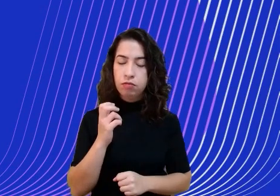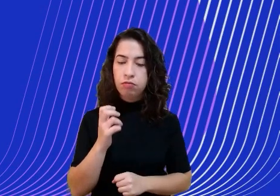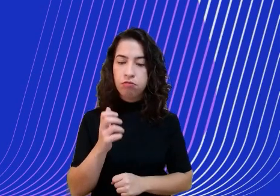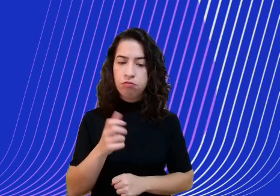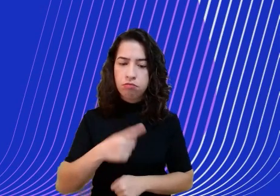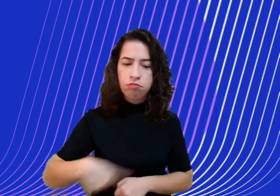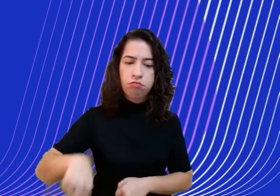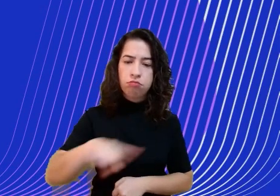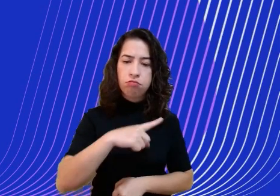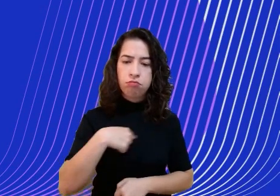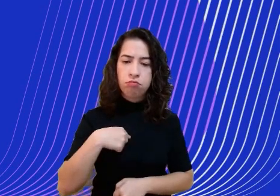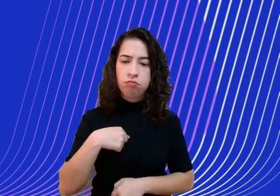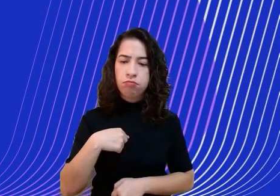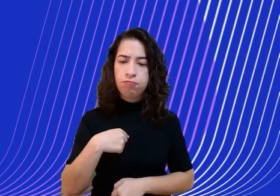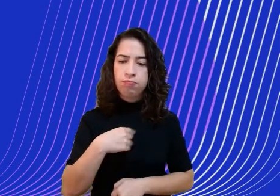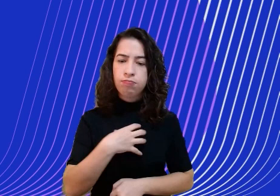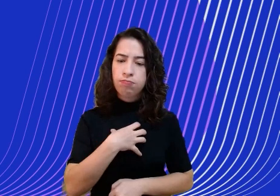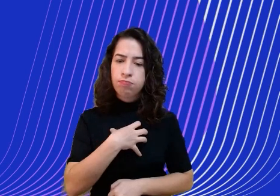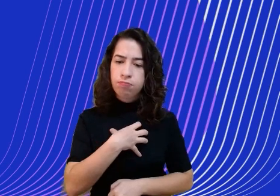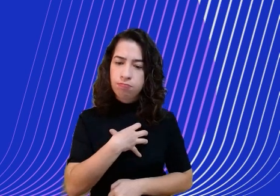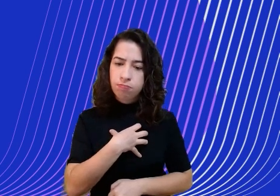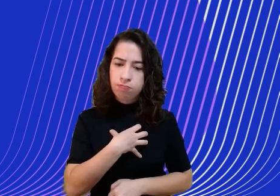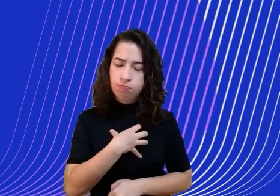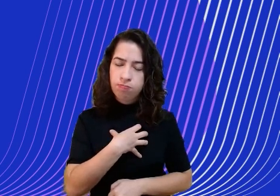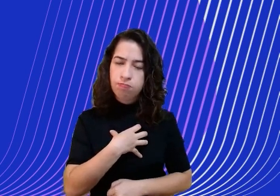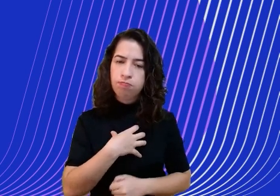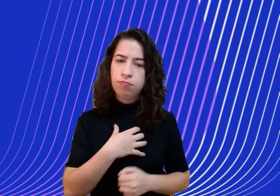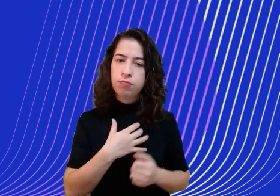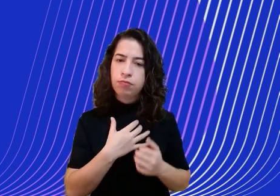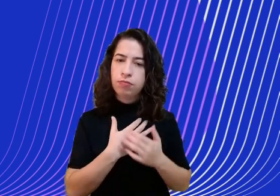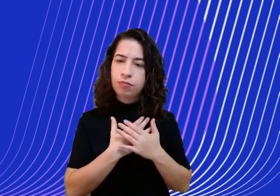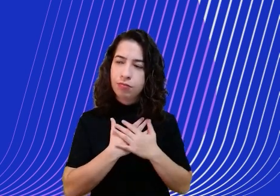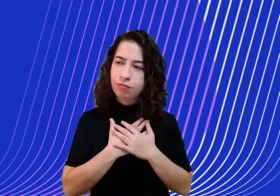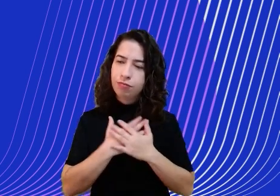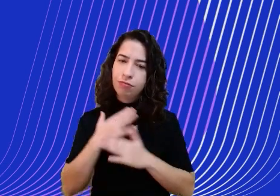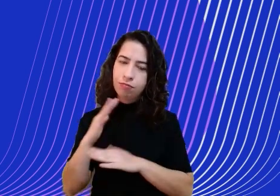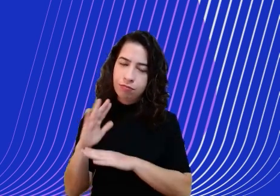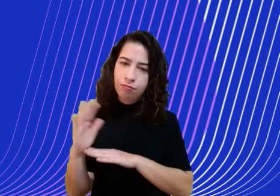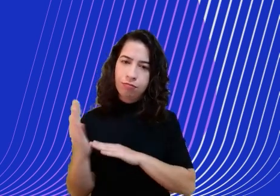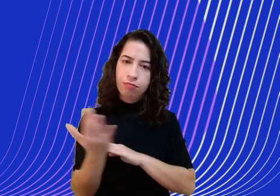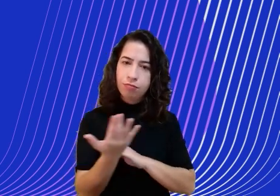us, we feel more brotherly